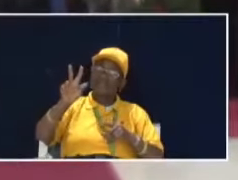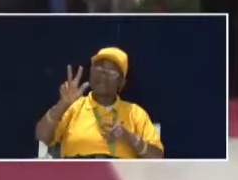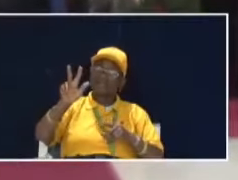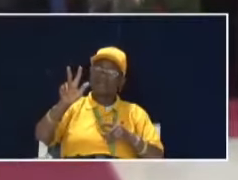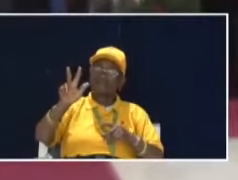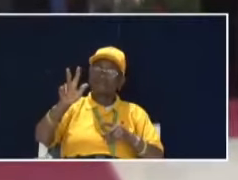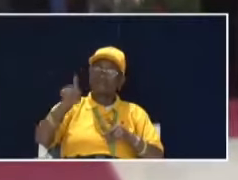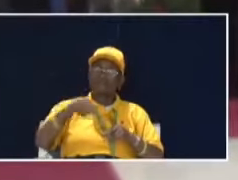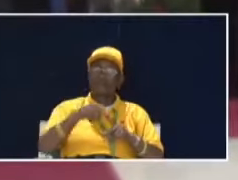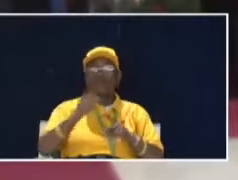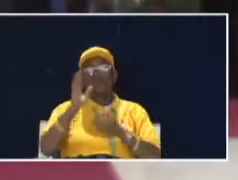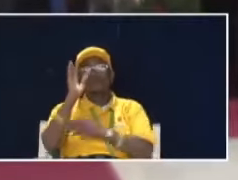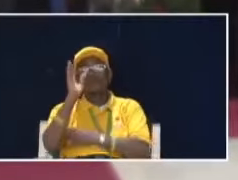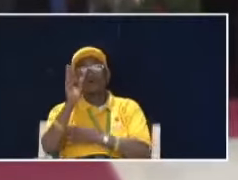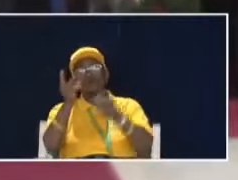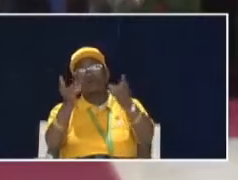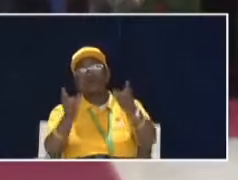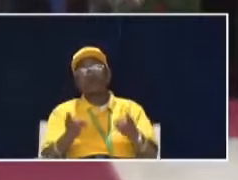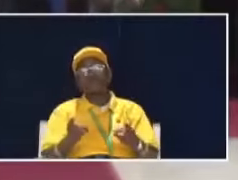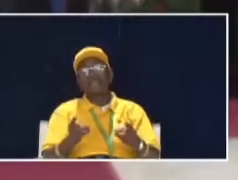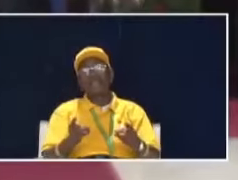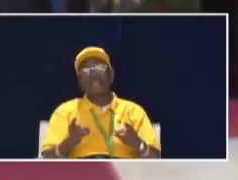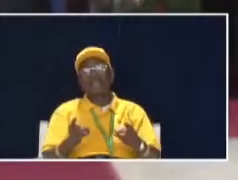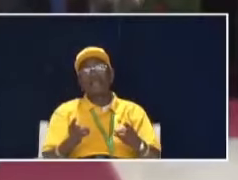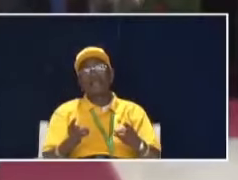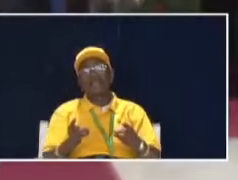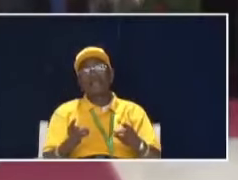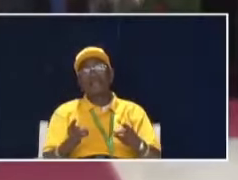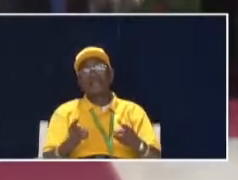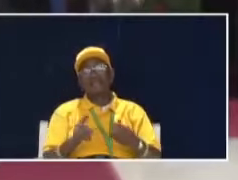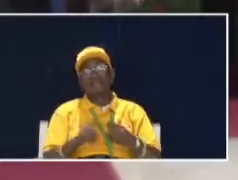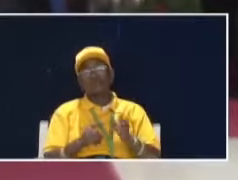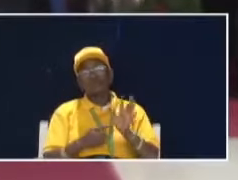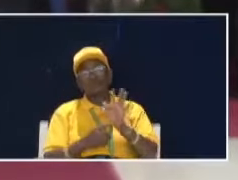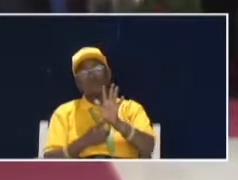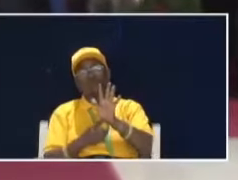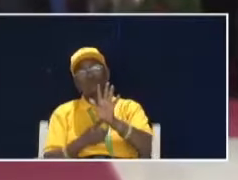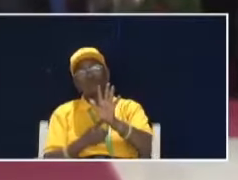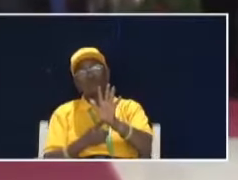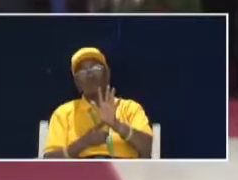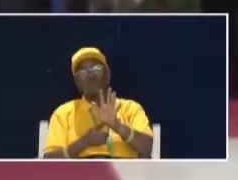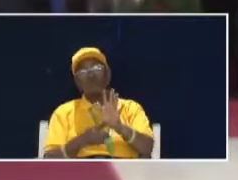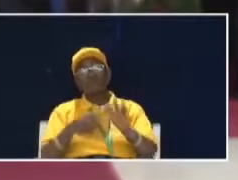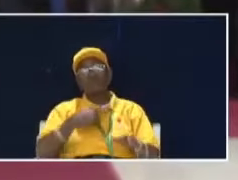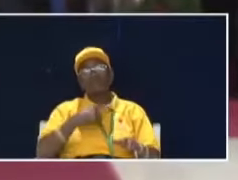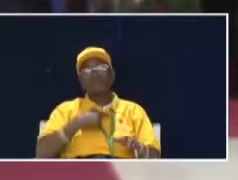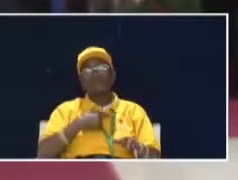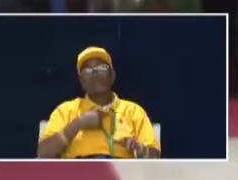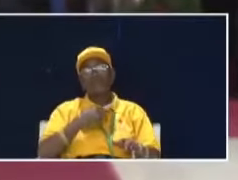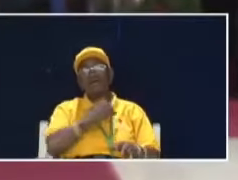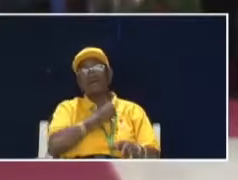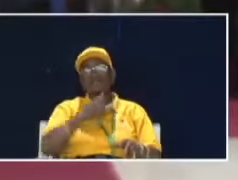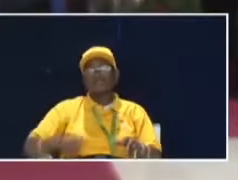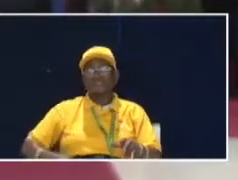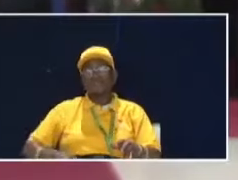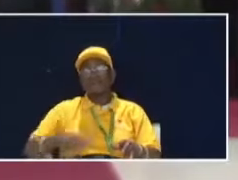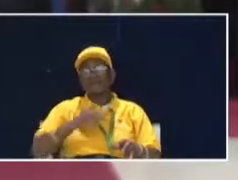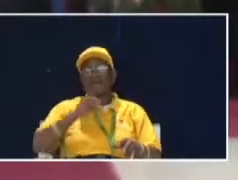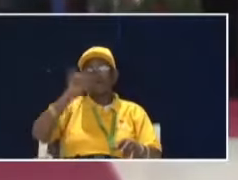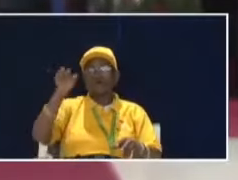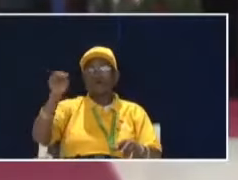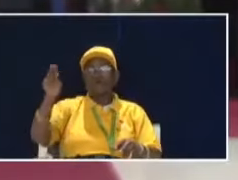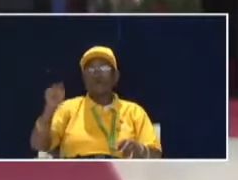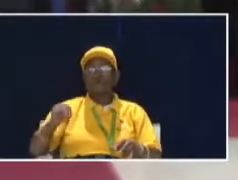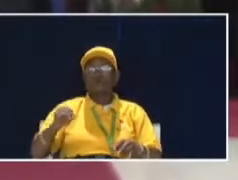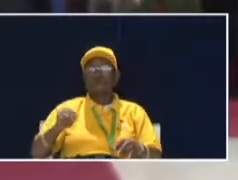43, when the Lord Jesus Christ wanted to show Peter, James, and John how to raise